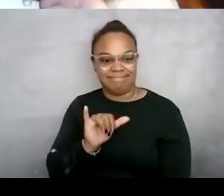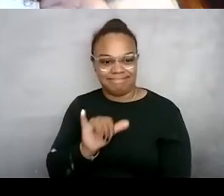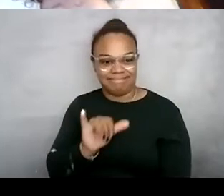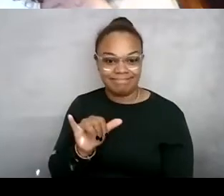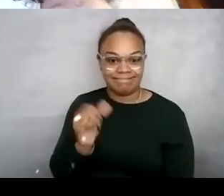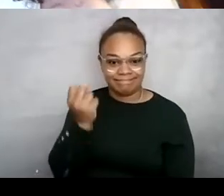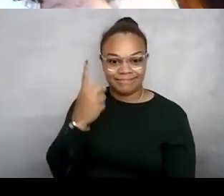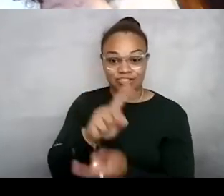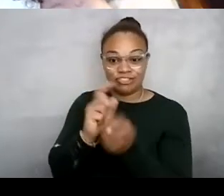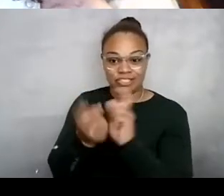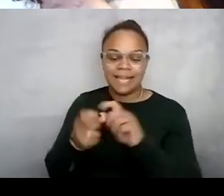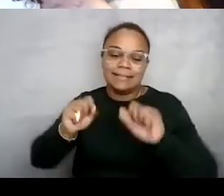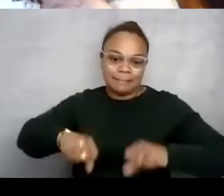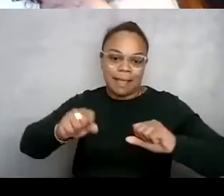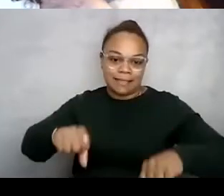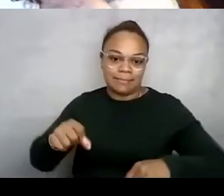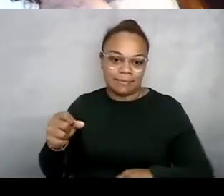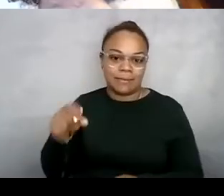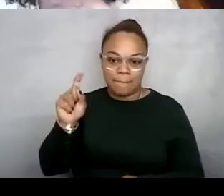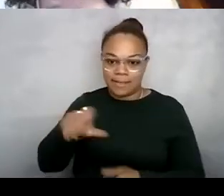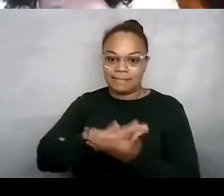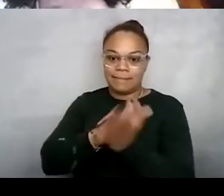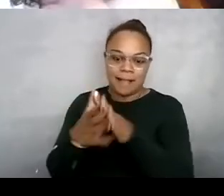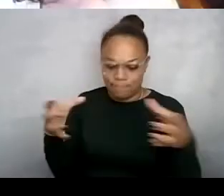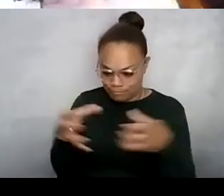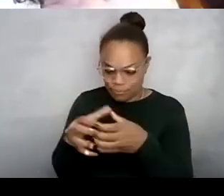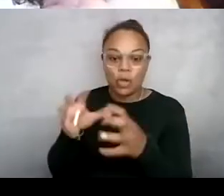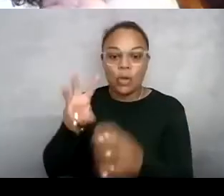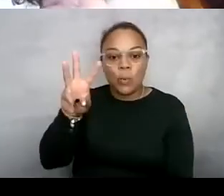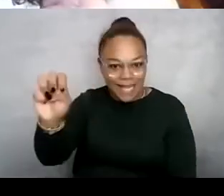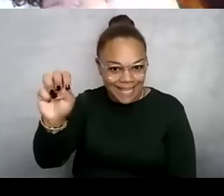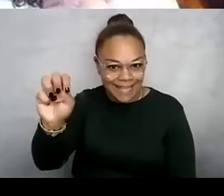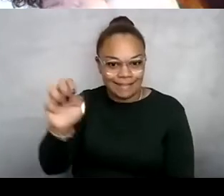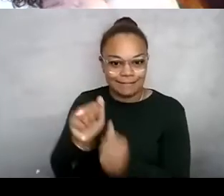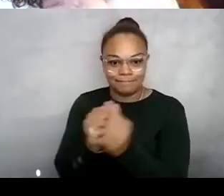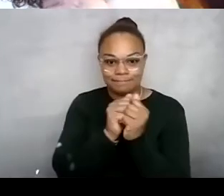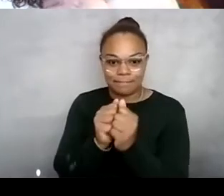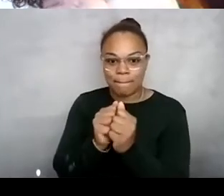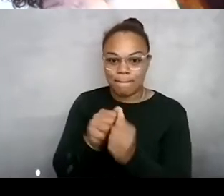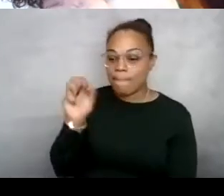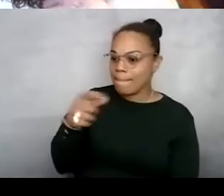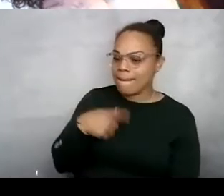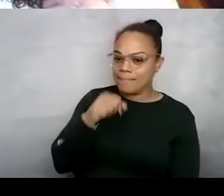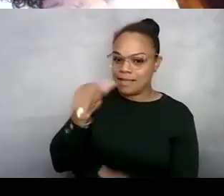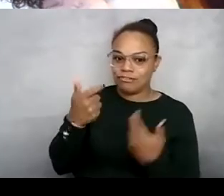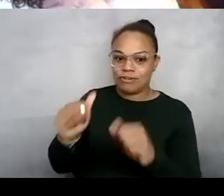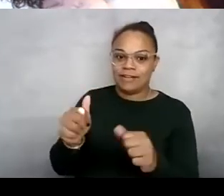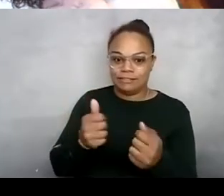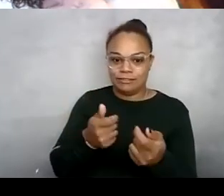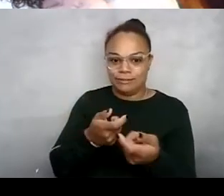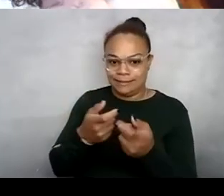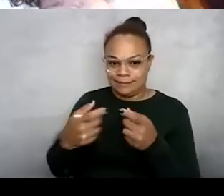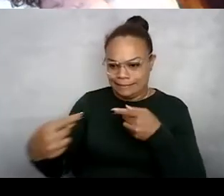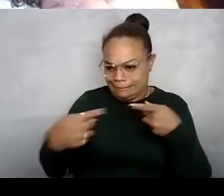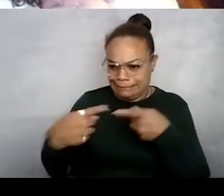is possible. We have to make it a collective we. Well, you know what? I'm not going to try and wrestle control from you, Ricci, but I want to